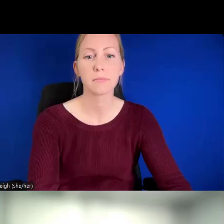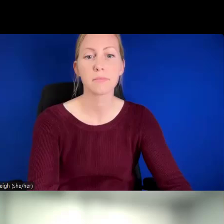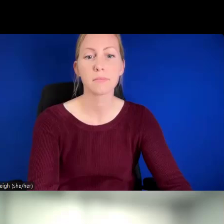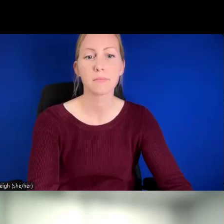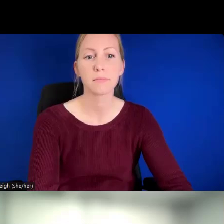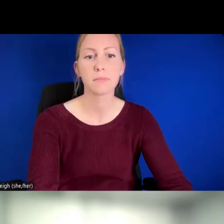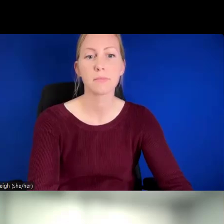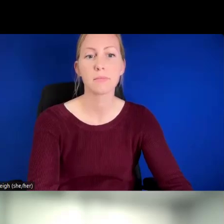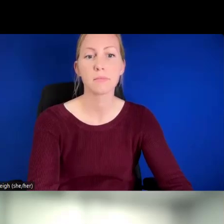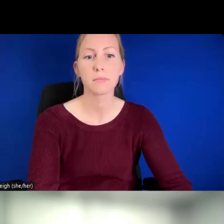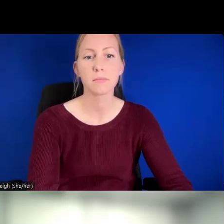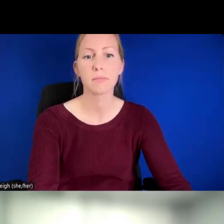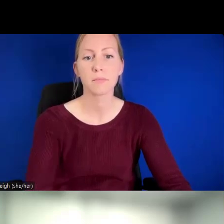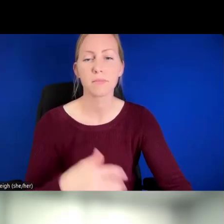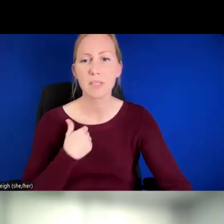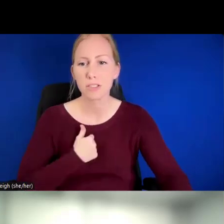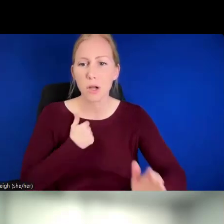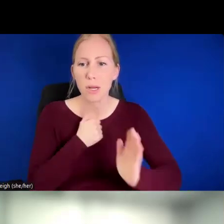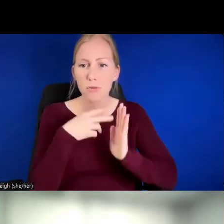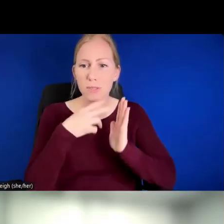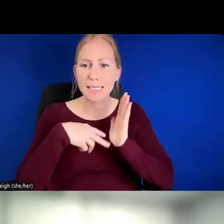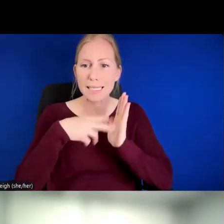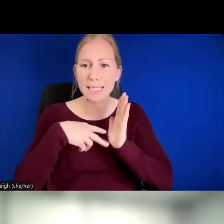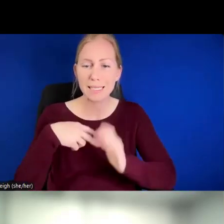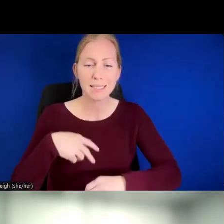Sorry, I'm reading through them.